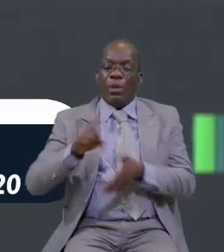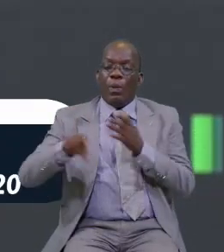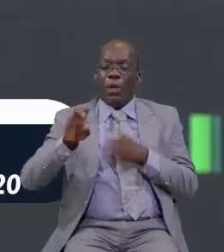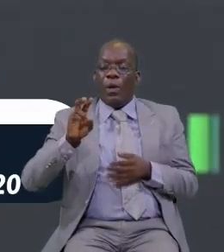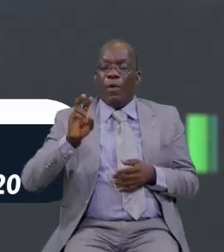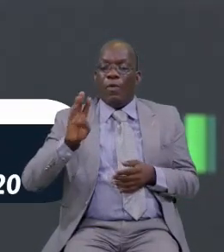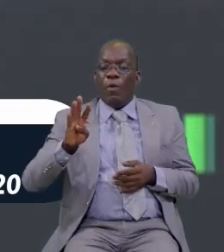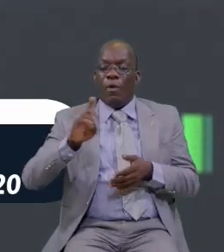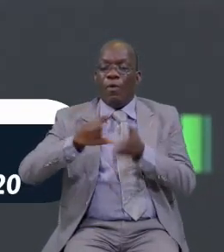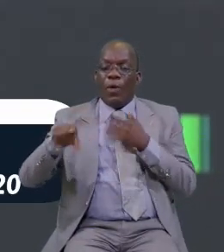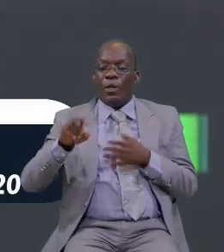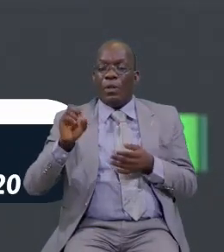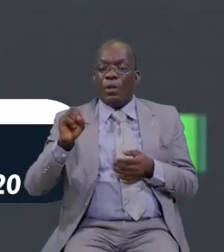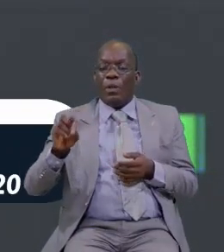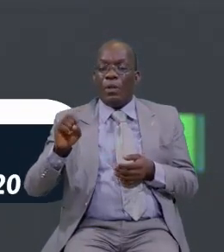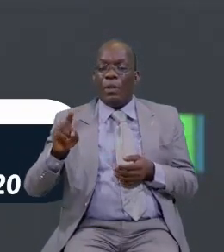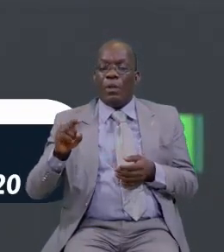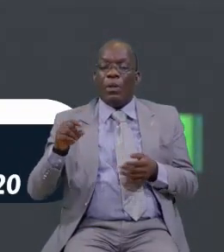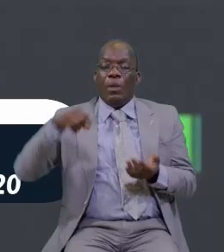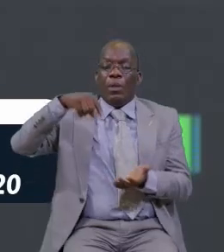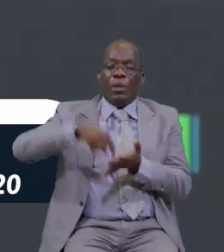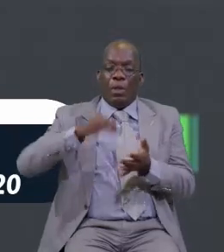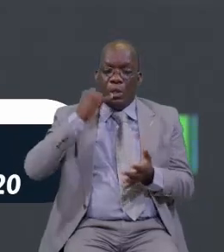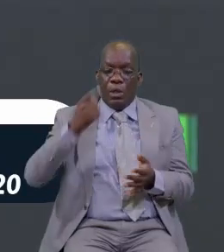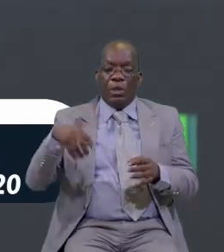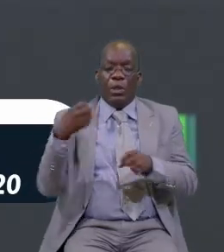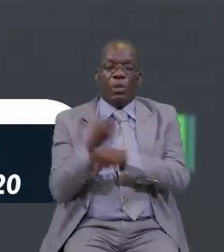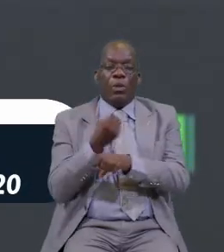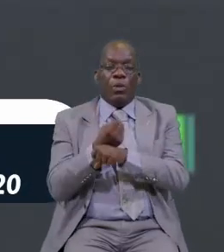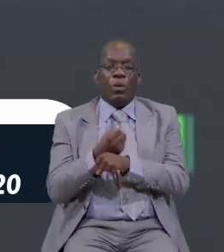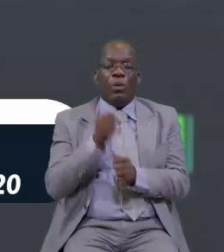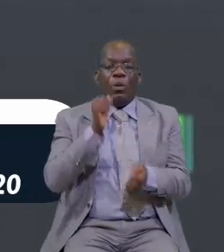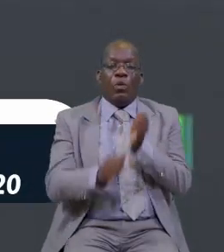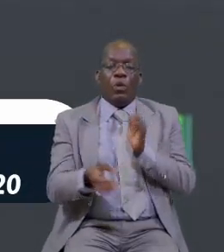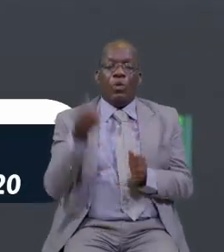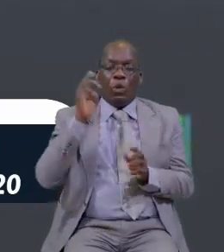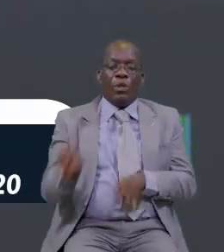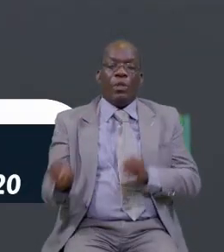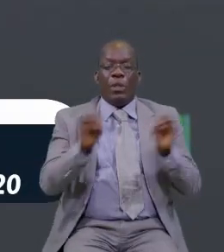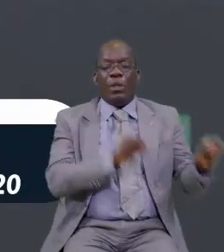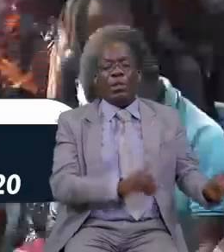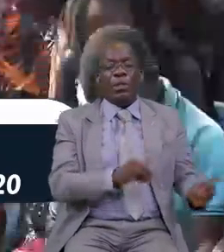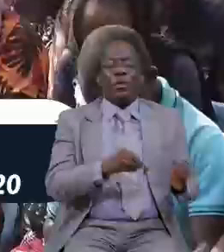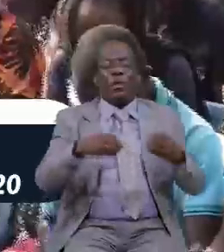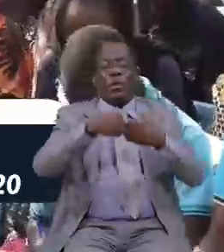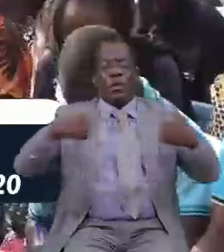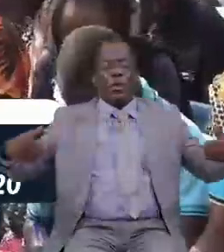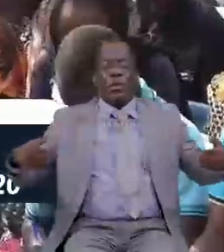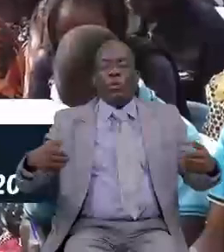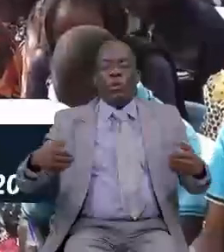stone which was set at naught of you